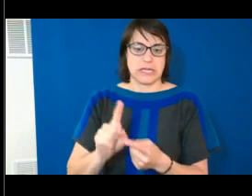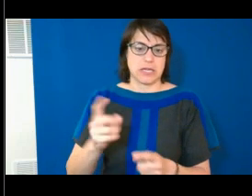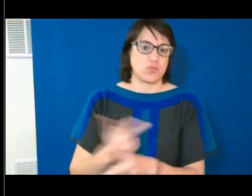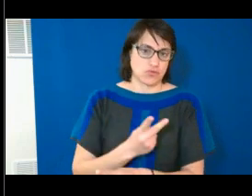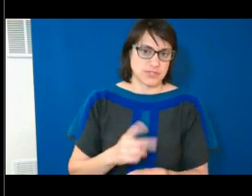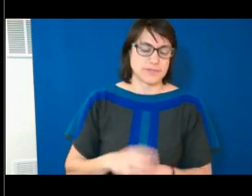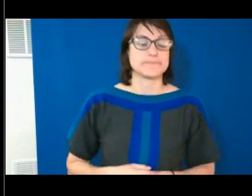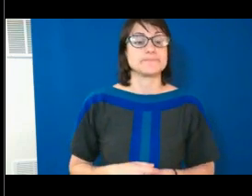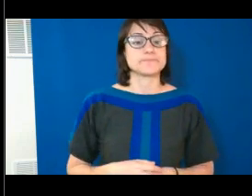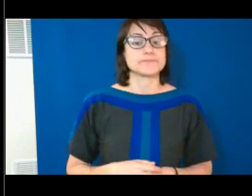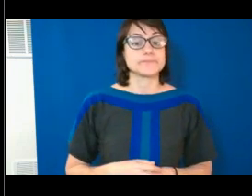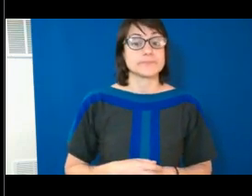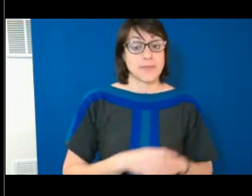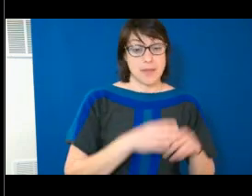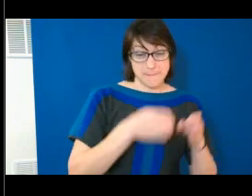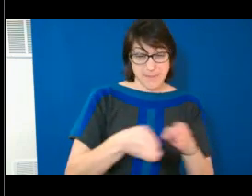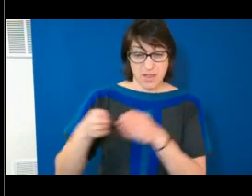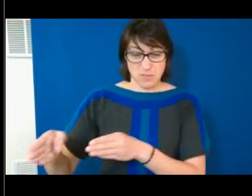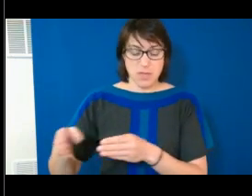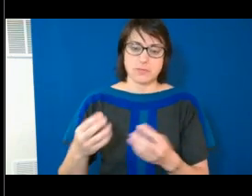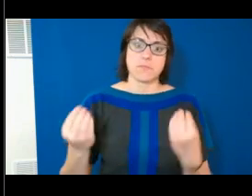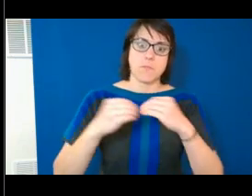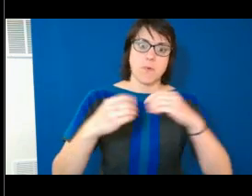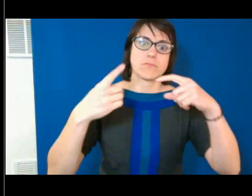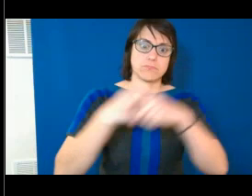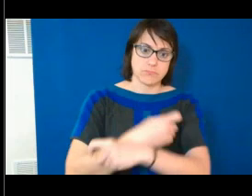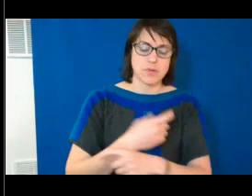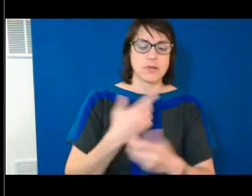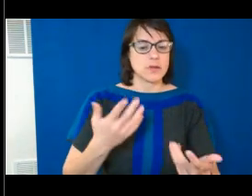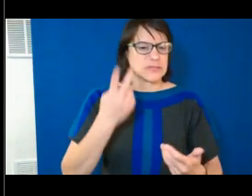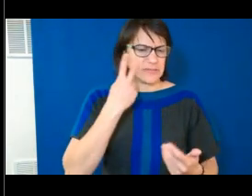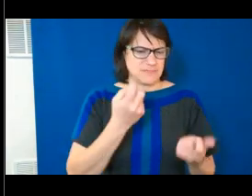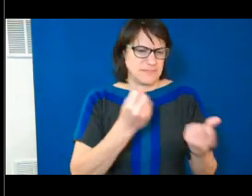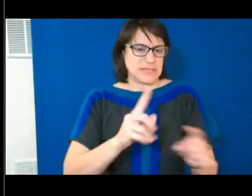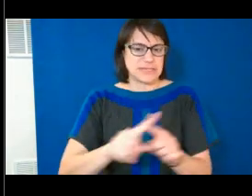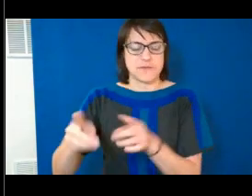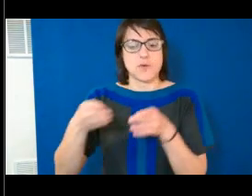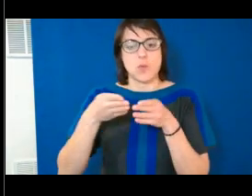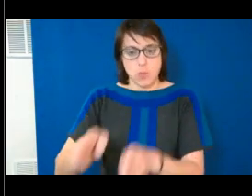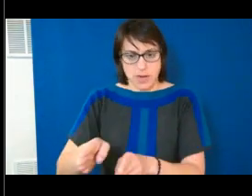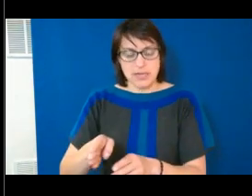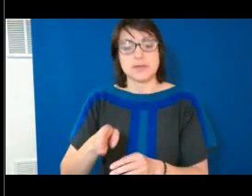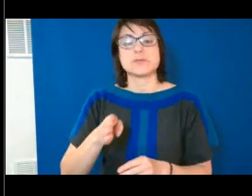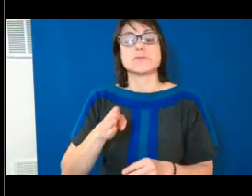pathways, additional complexity are just the multiple ways that marine debris